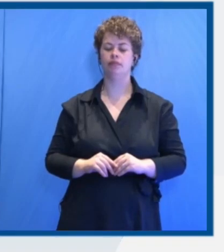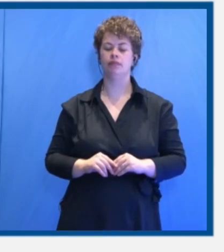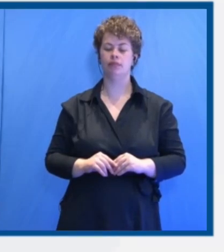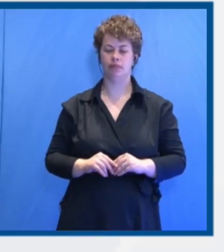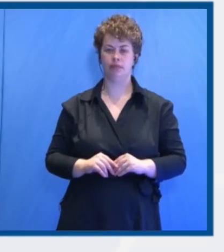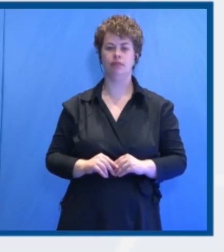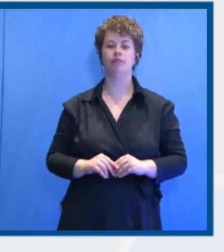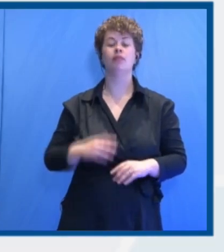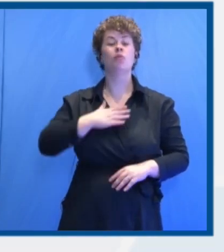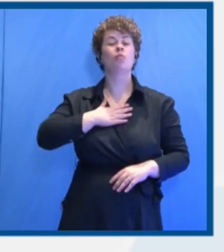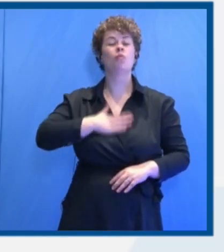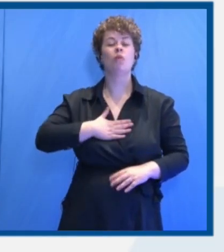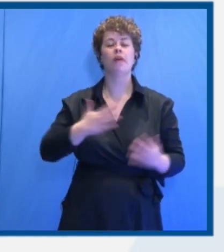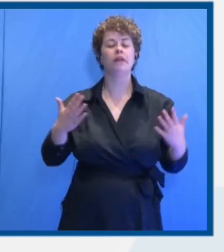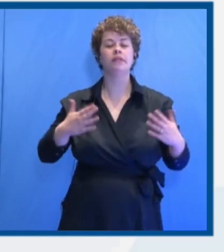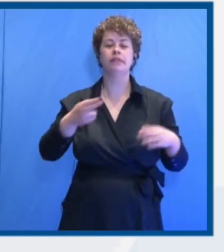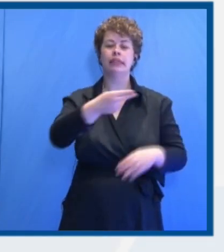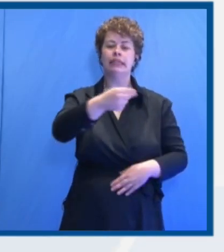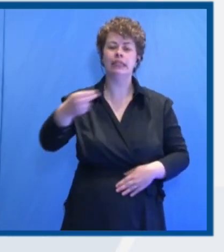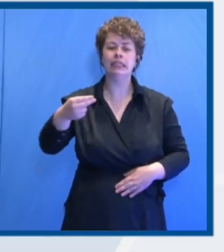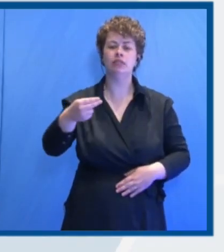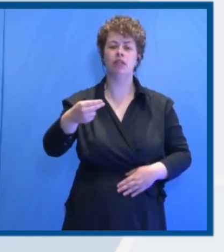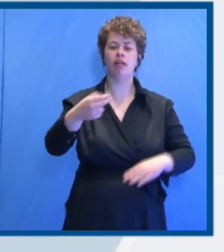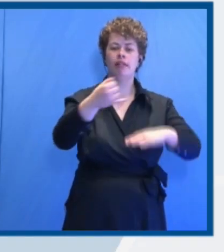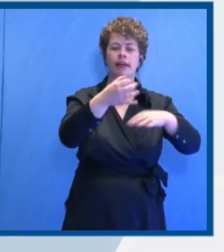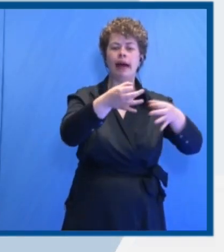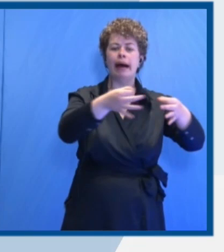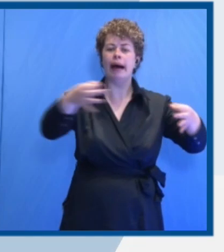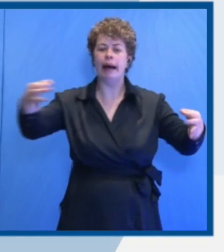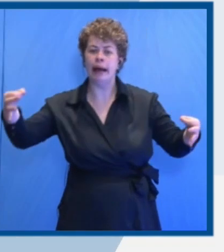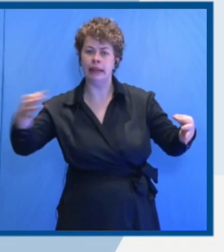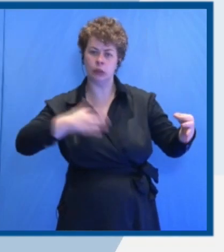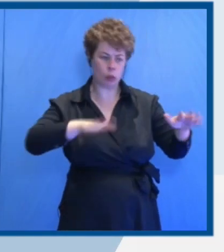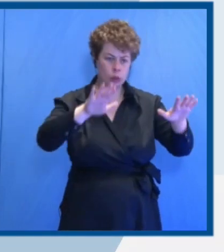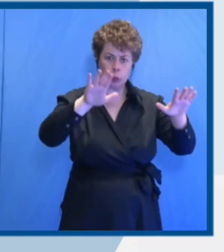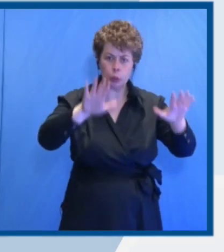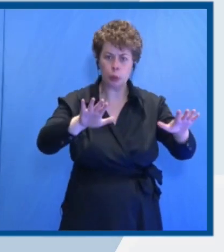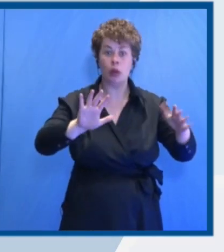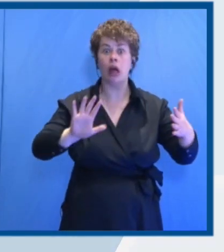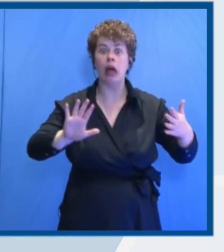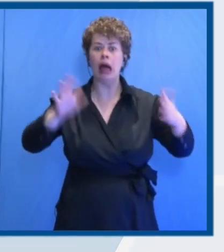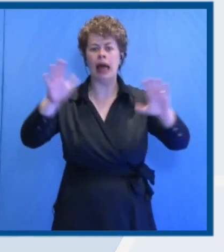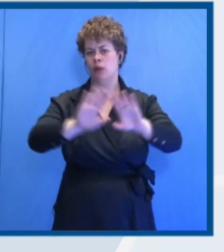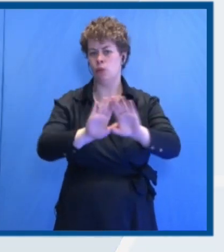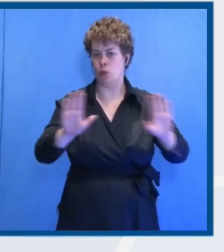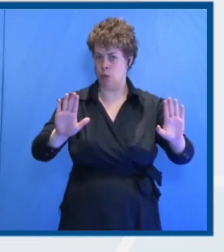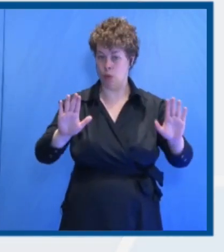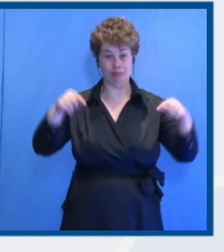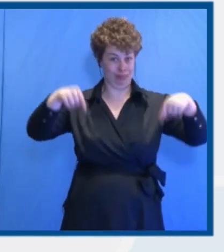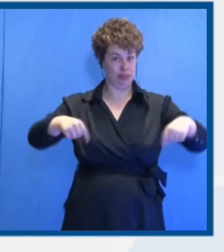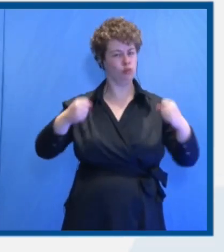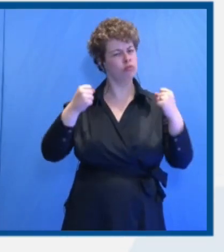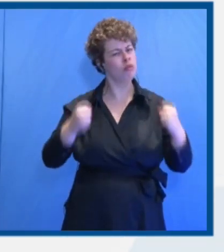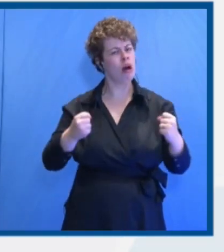stability and subsequently reduce the natural disaster escalation as occurred in various natural hazard prone in Indonesia. For